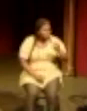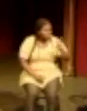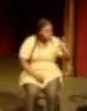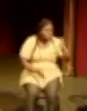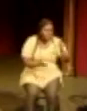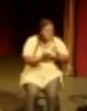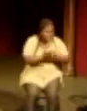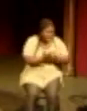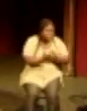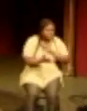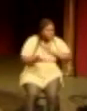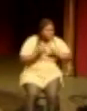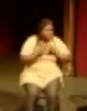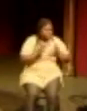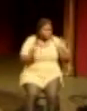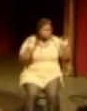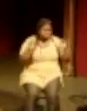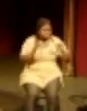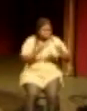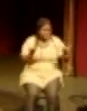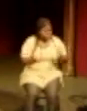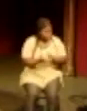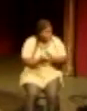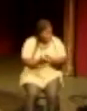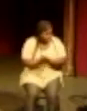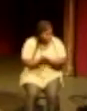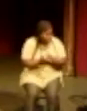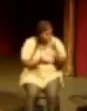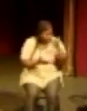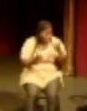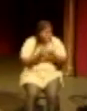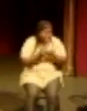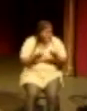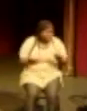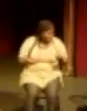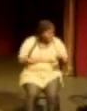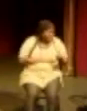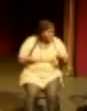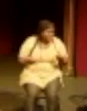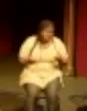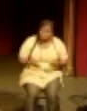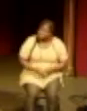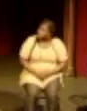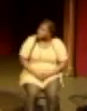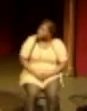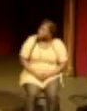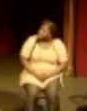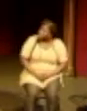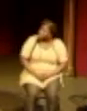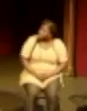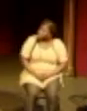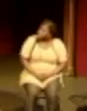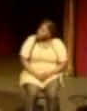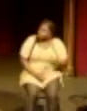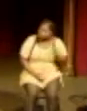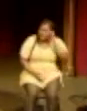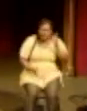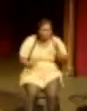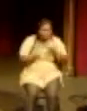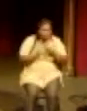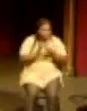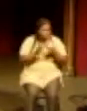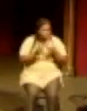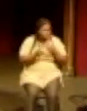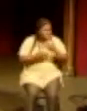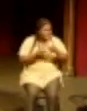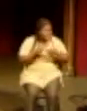members come on our campus, people that wouldn't otherwise be on our campus. And my next slide will even elaborate more on what that does. But it's